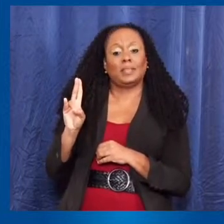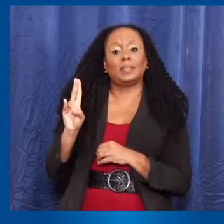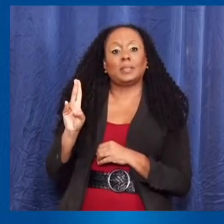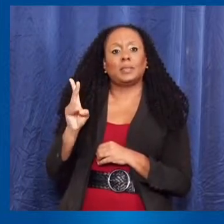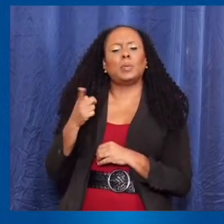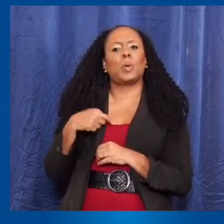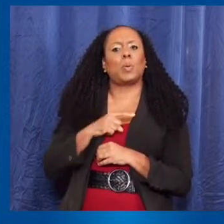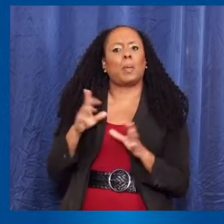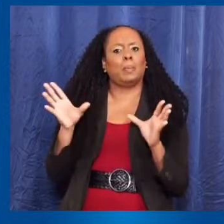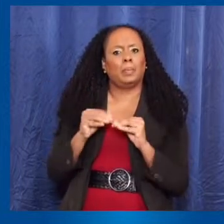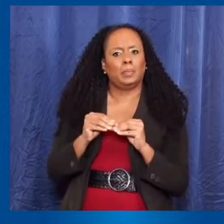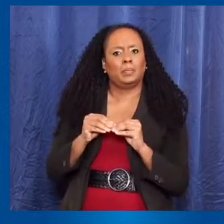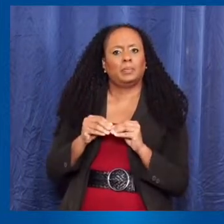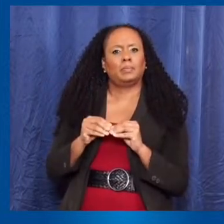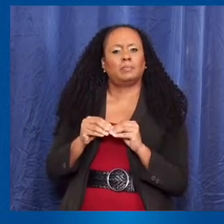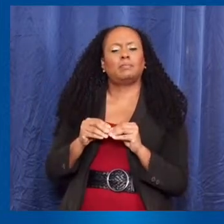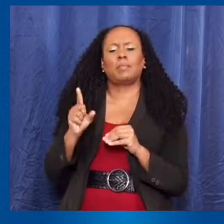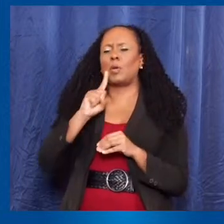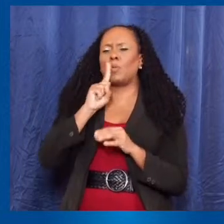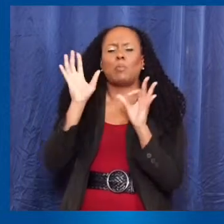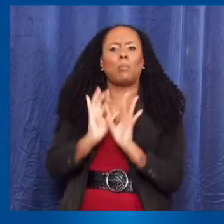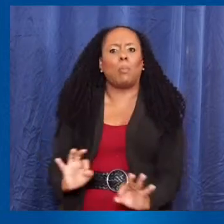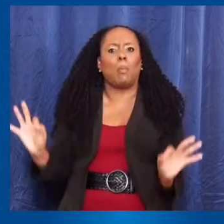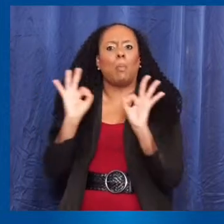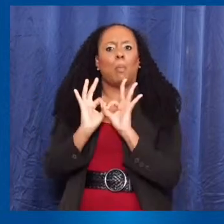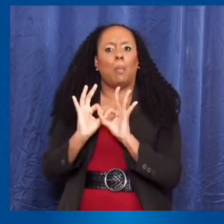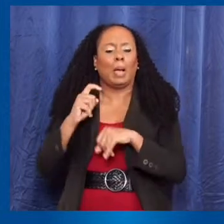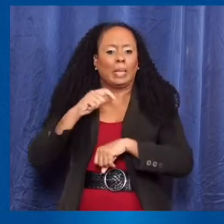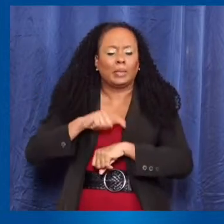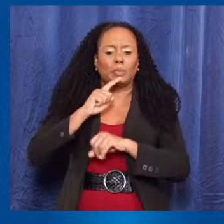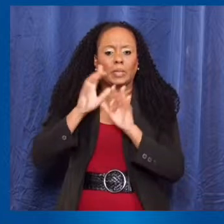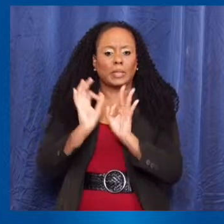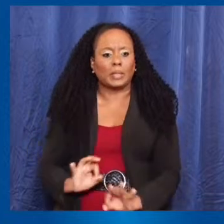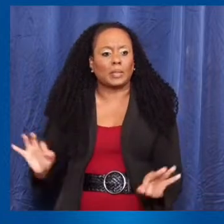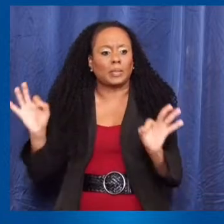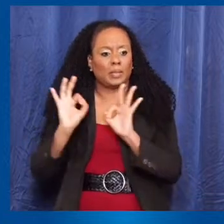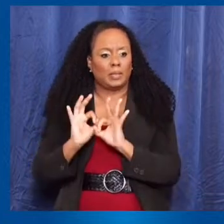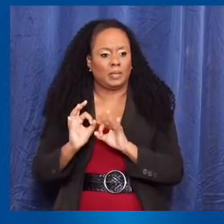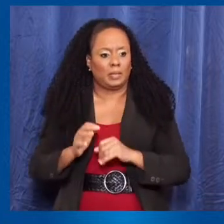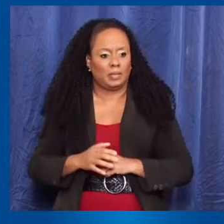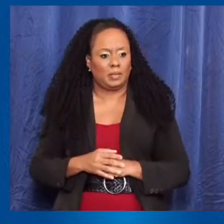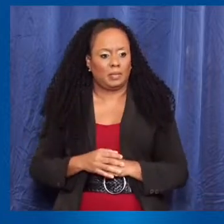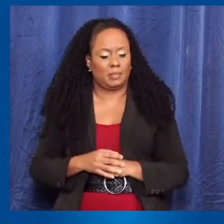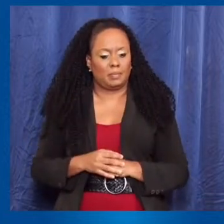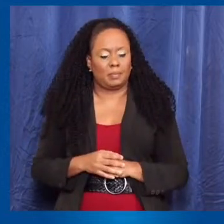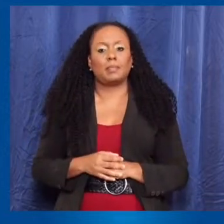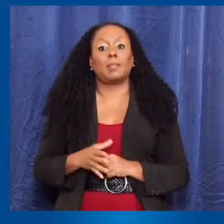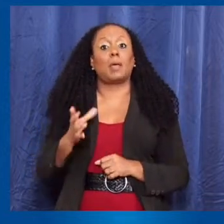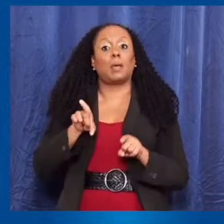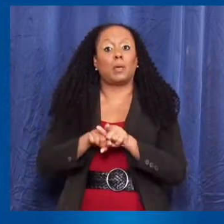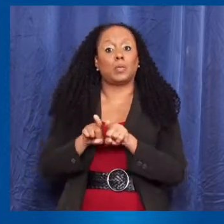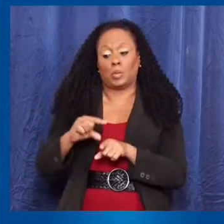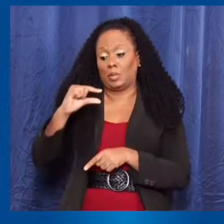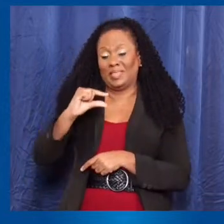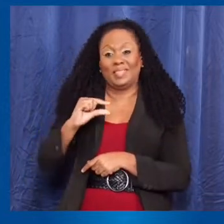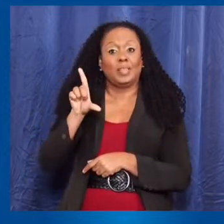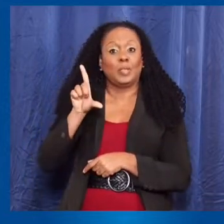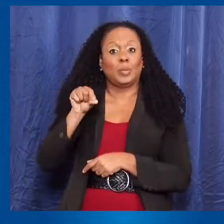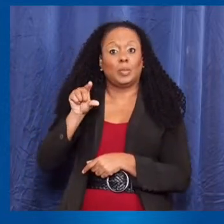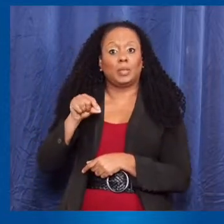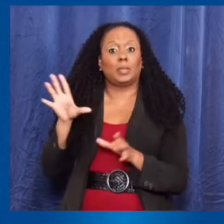it was a very important moment, and after this, in Bali, during the G20,